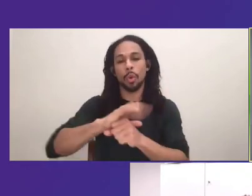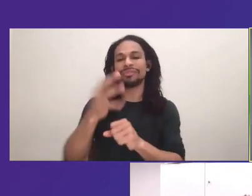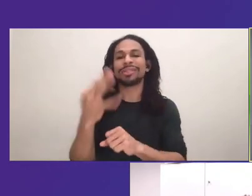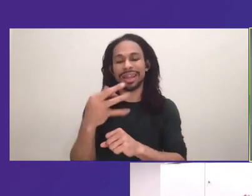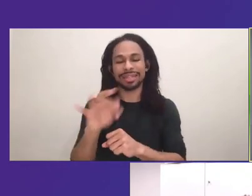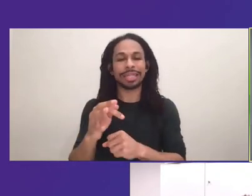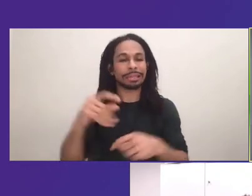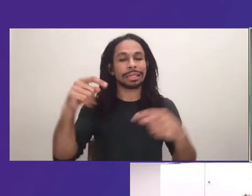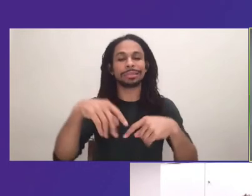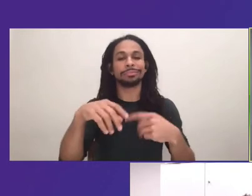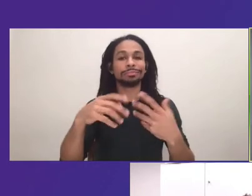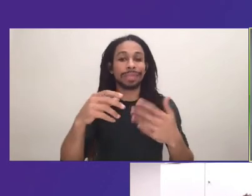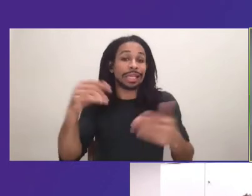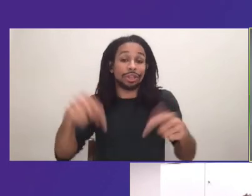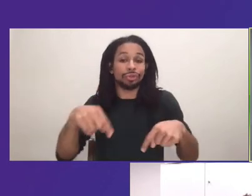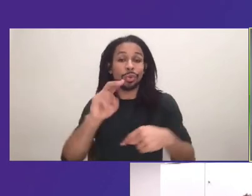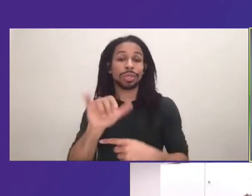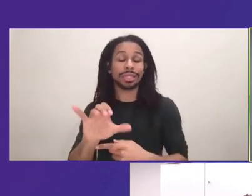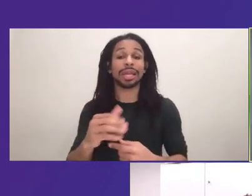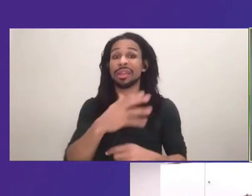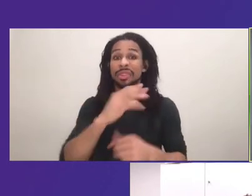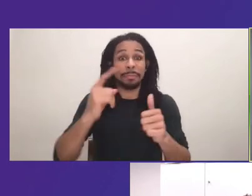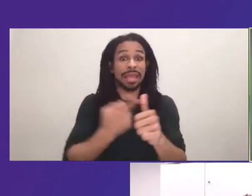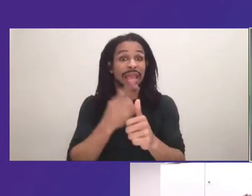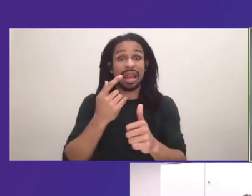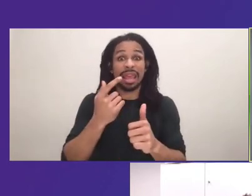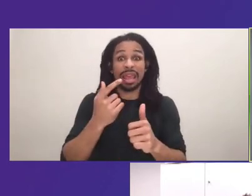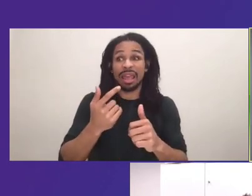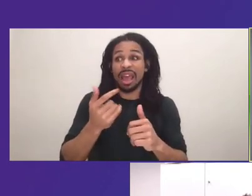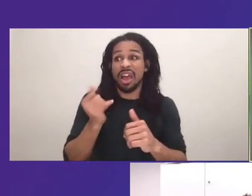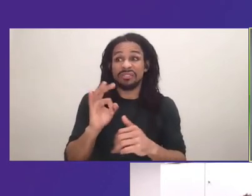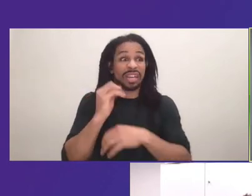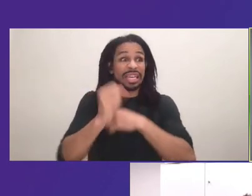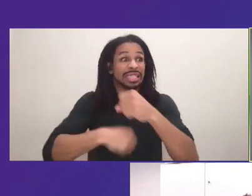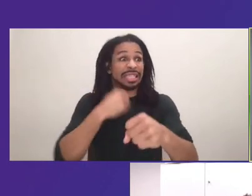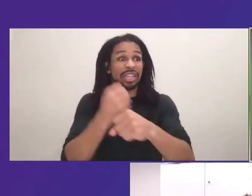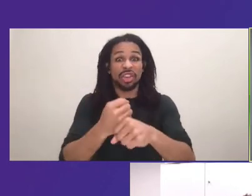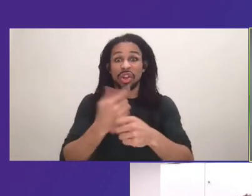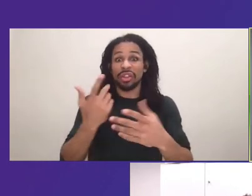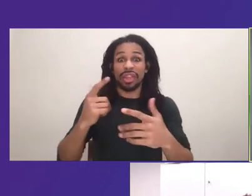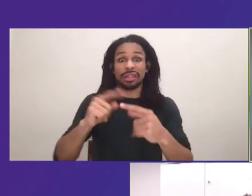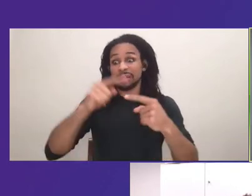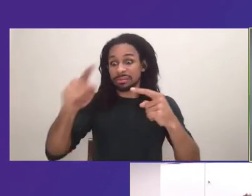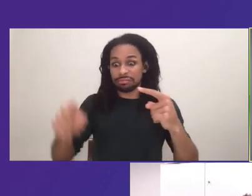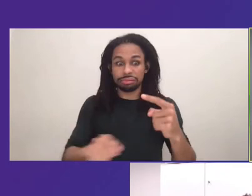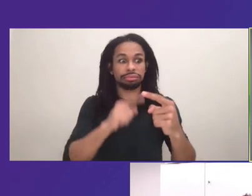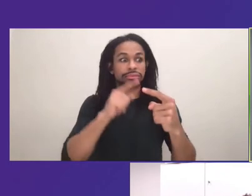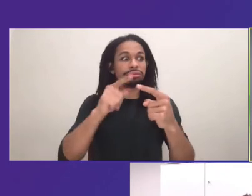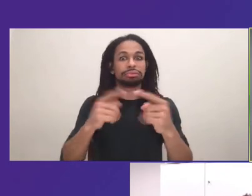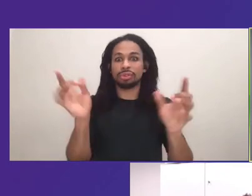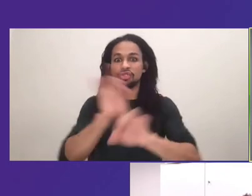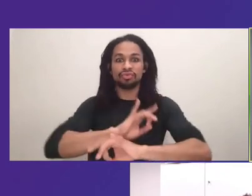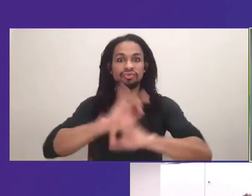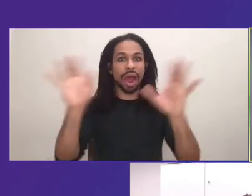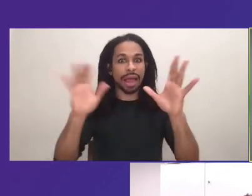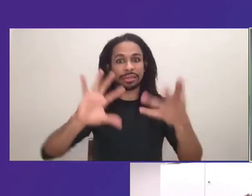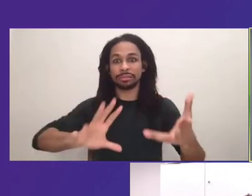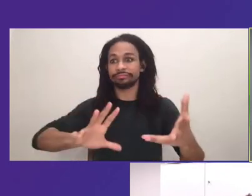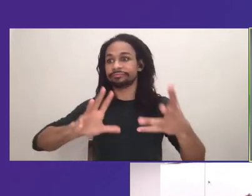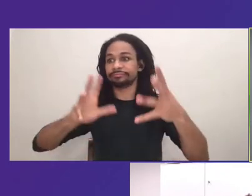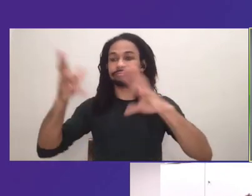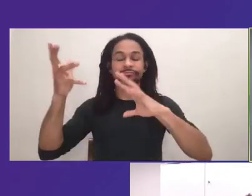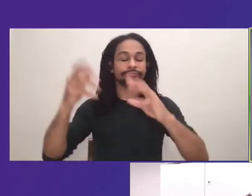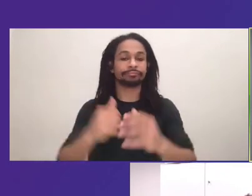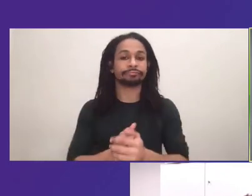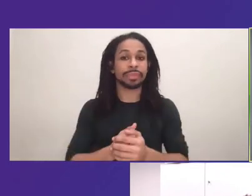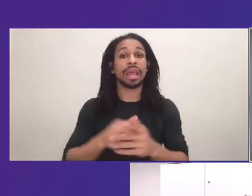an unprecedented year of service and urgent response to our sector that's been in crisis. As a community, we have